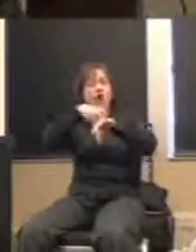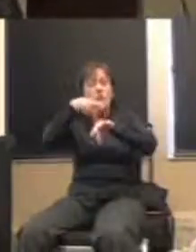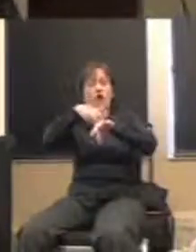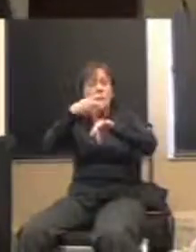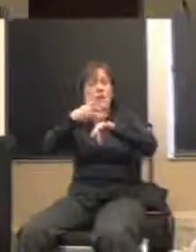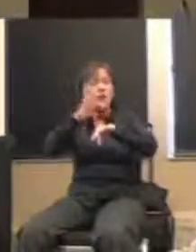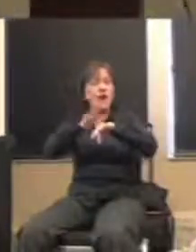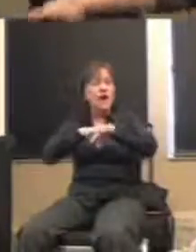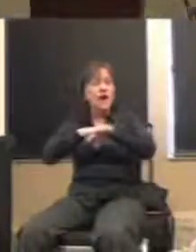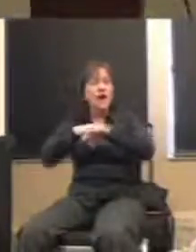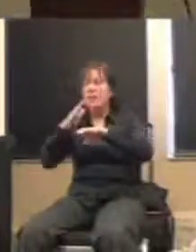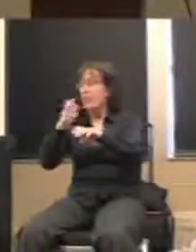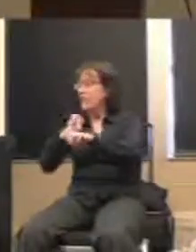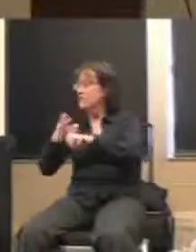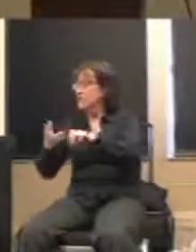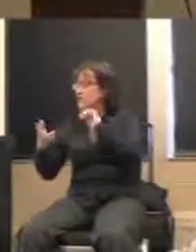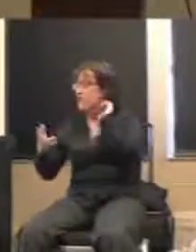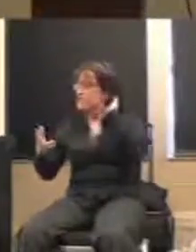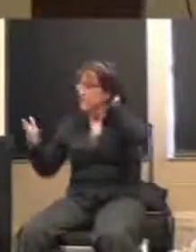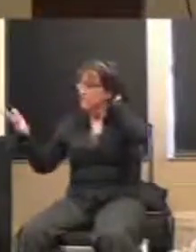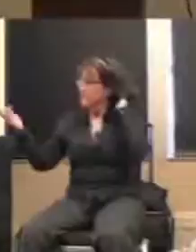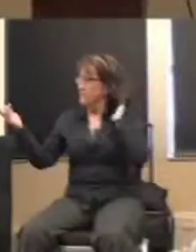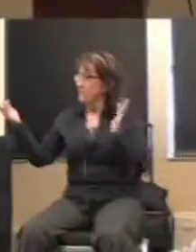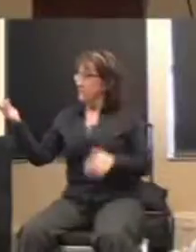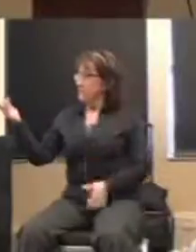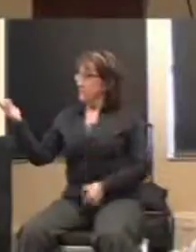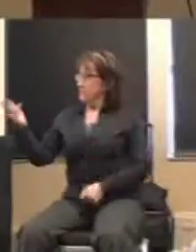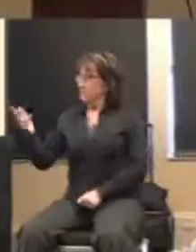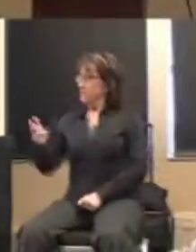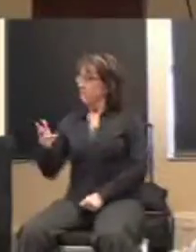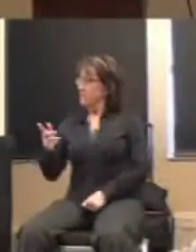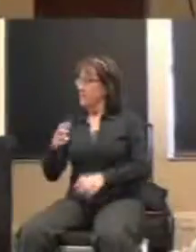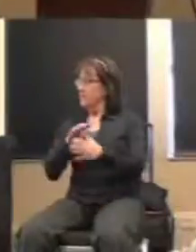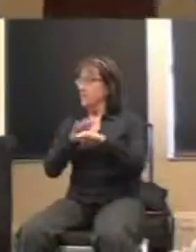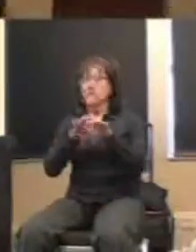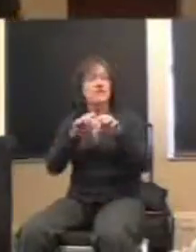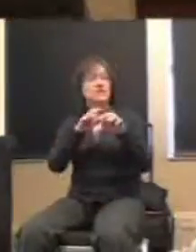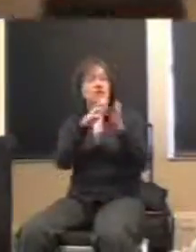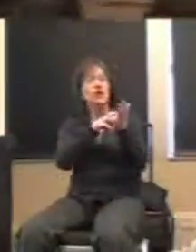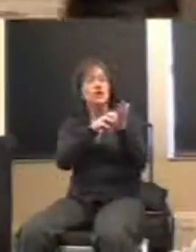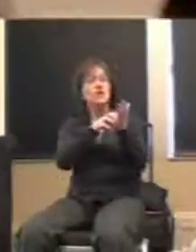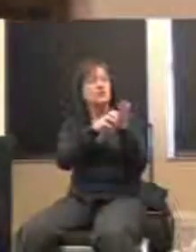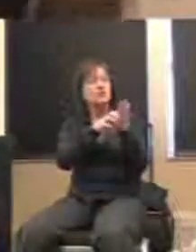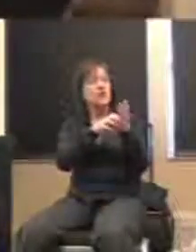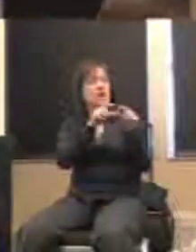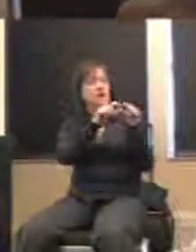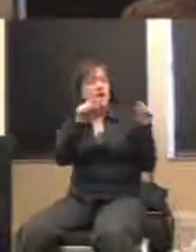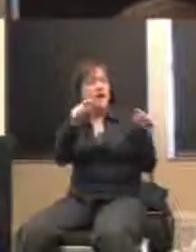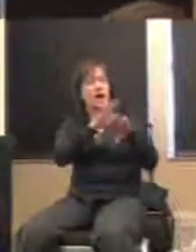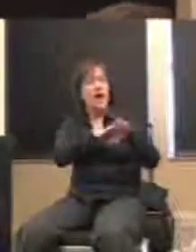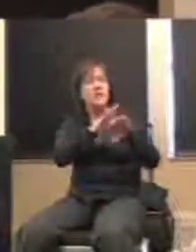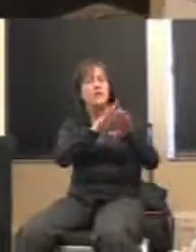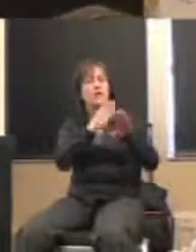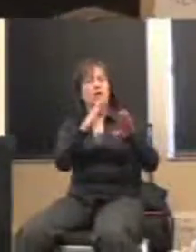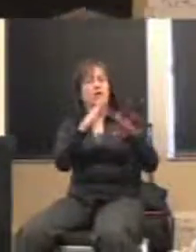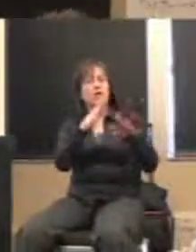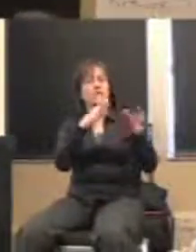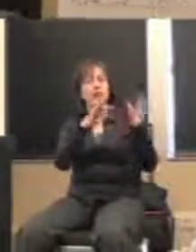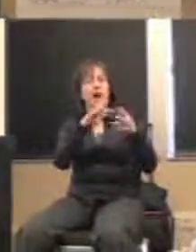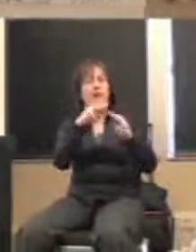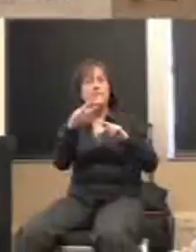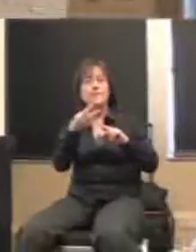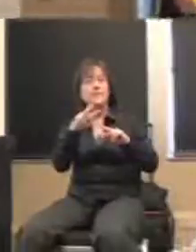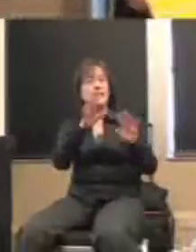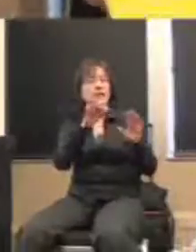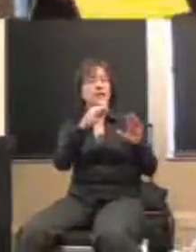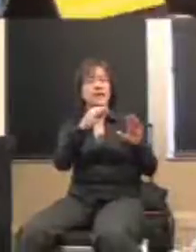hard surface. So Hard if on you- hard. The scratchy part on the book, on the sentence strip. If you do the opposite and you have the